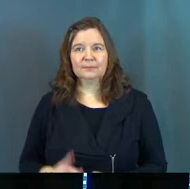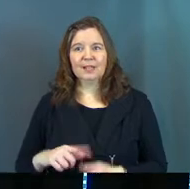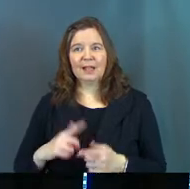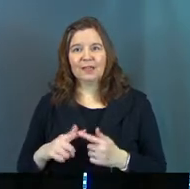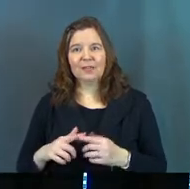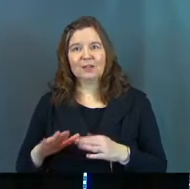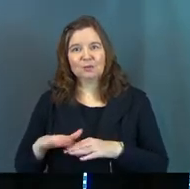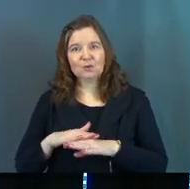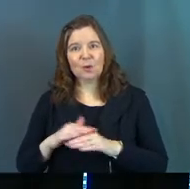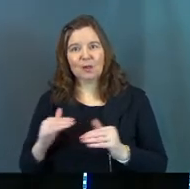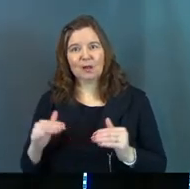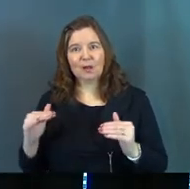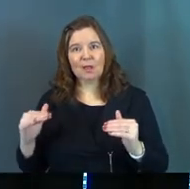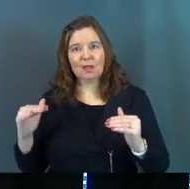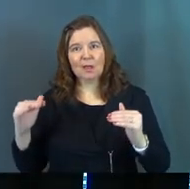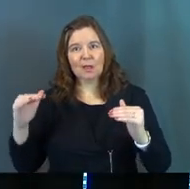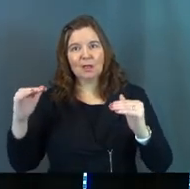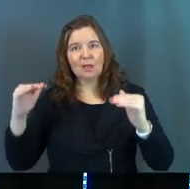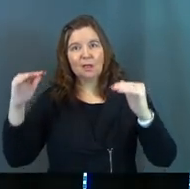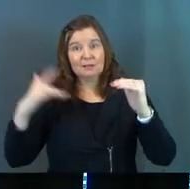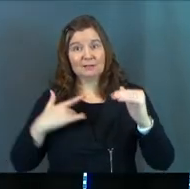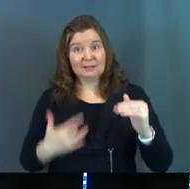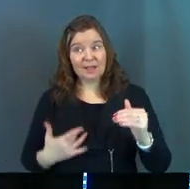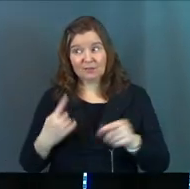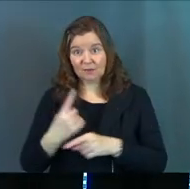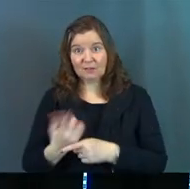And then you gradually move up. Don't we do that?